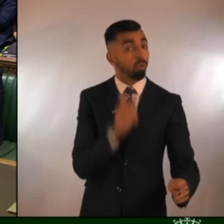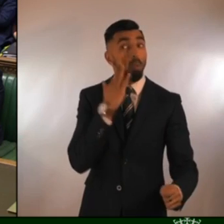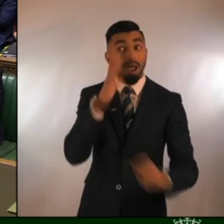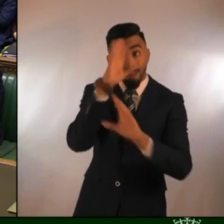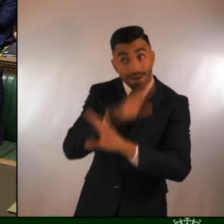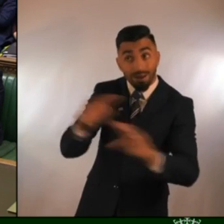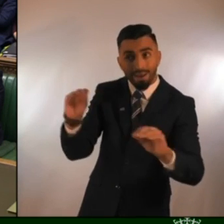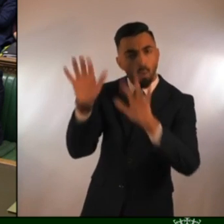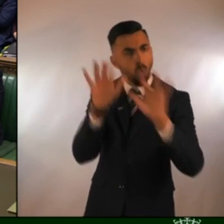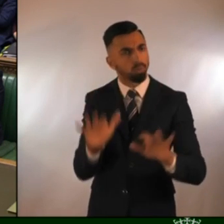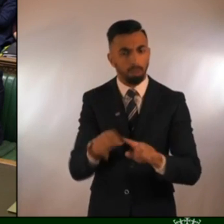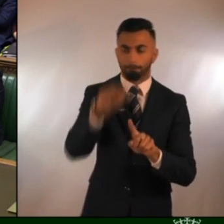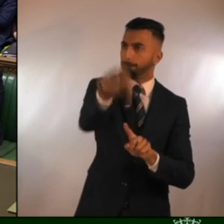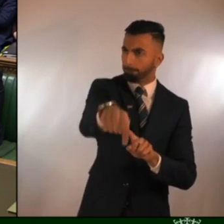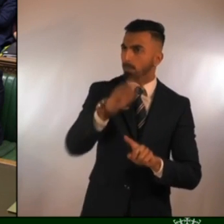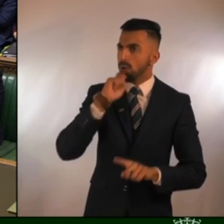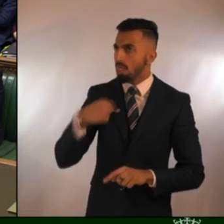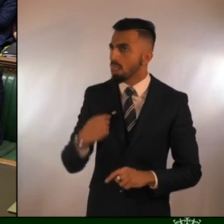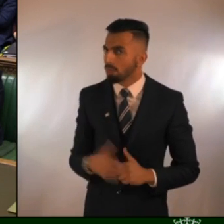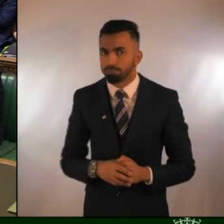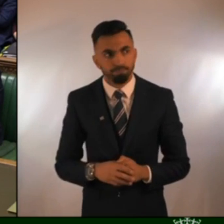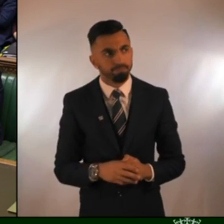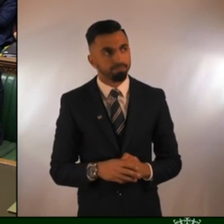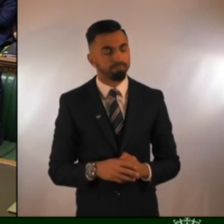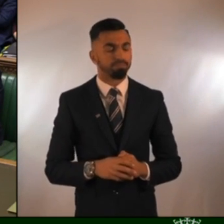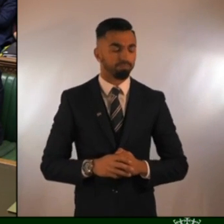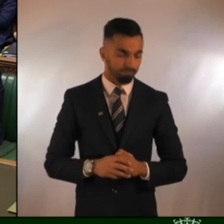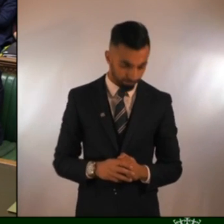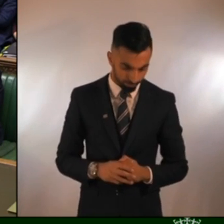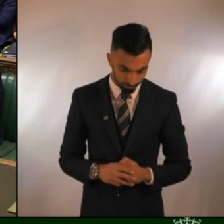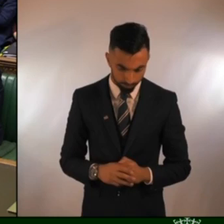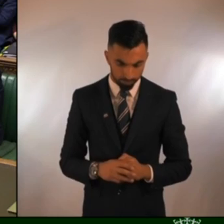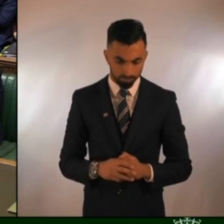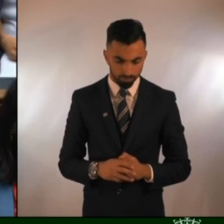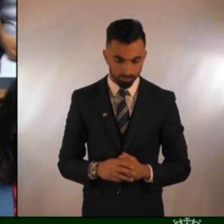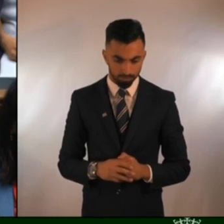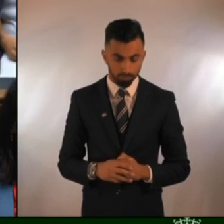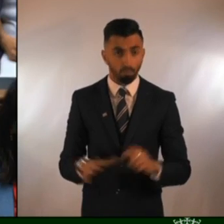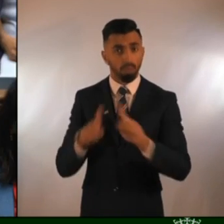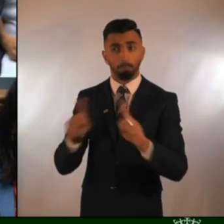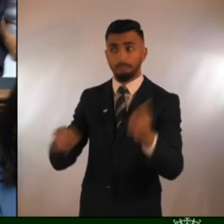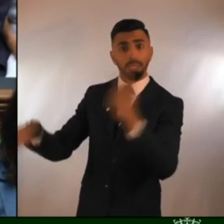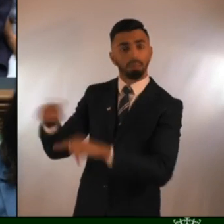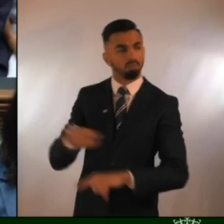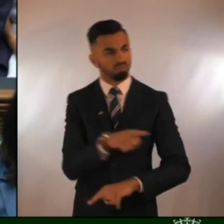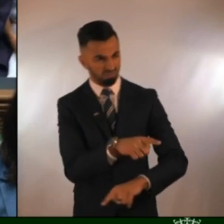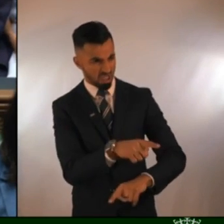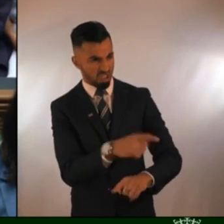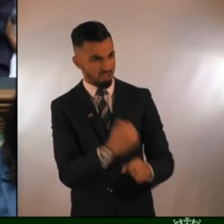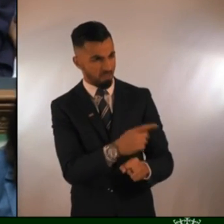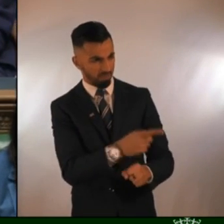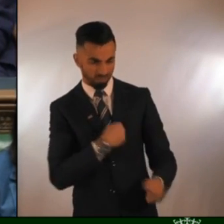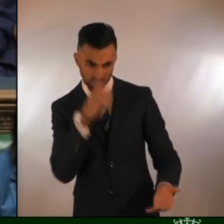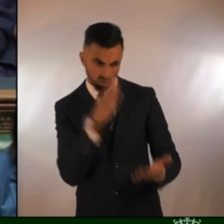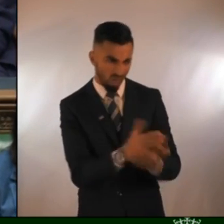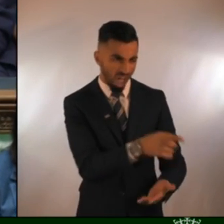But at the same time, credibility comes as much from what we do as what we say. We were